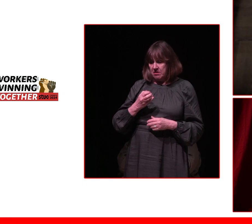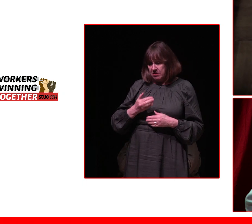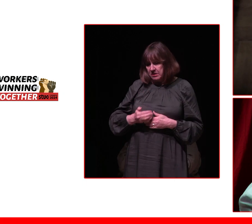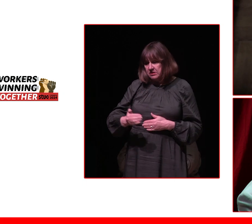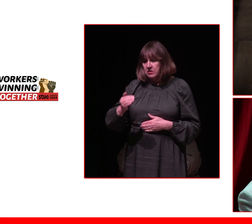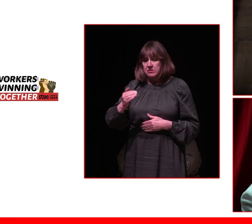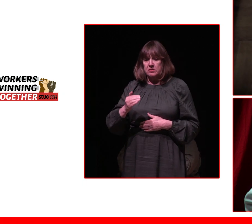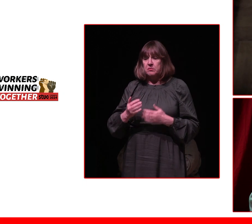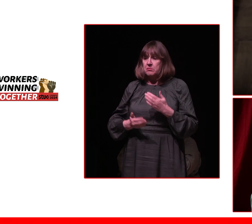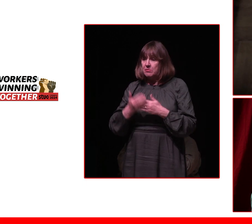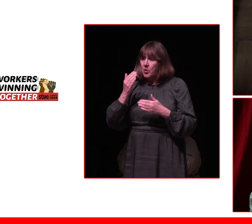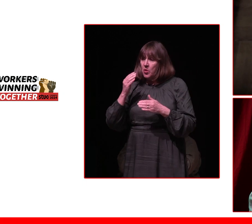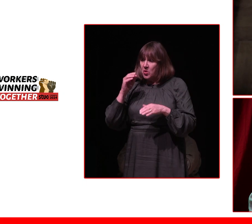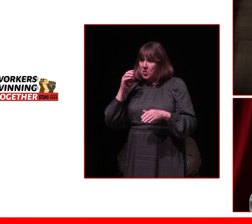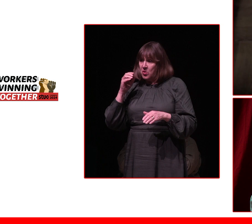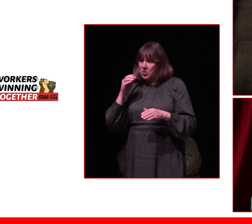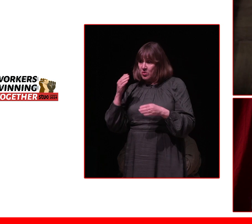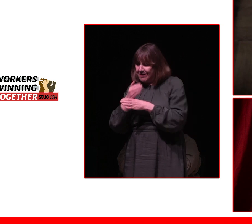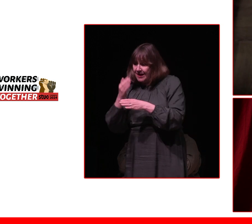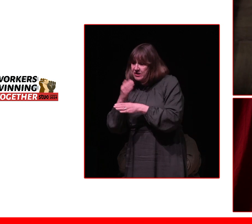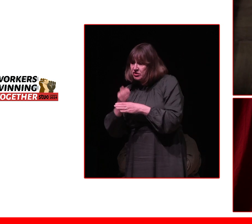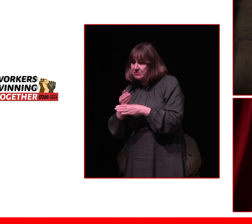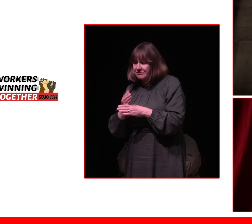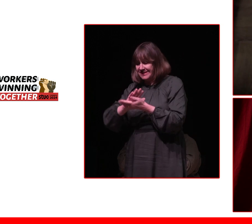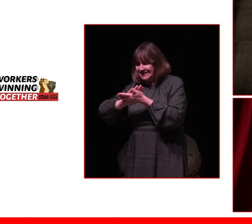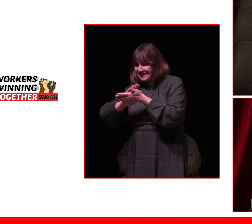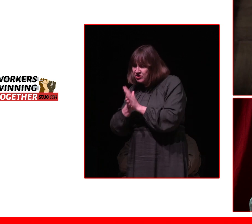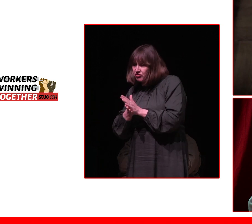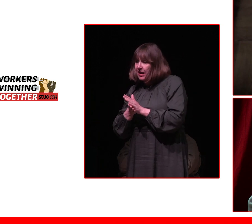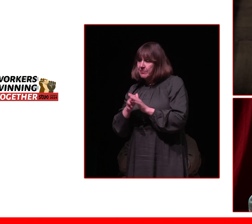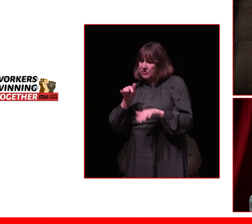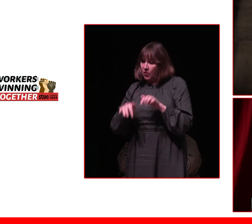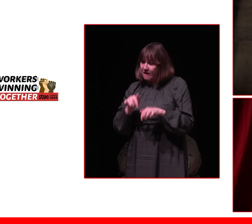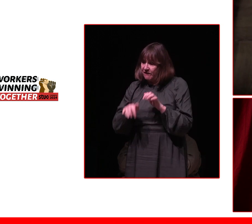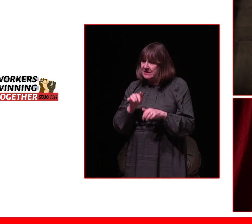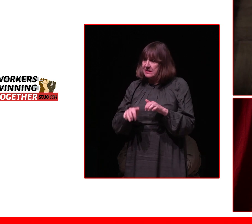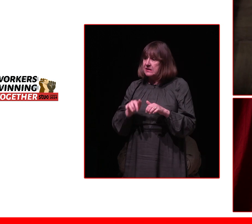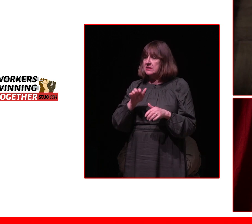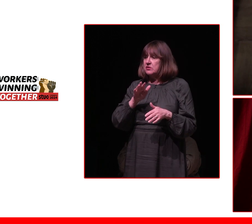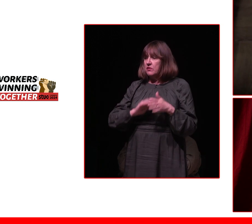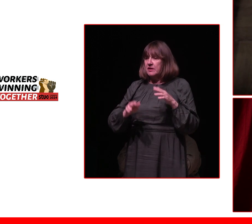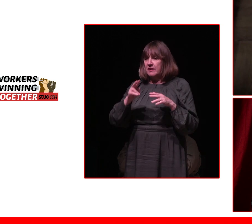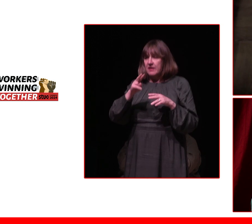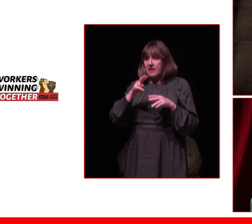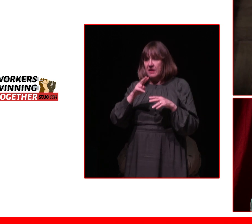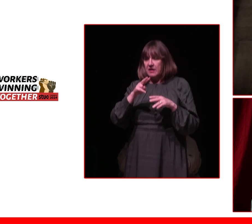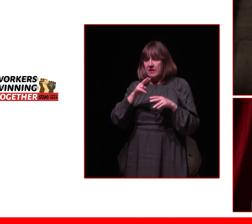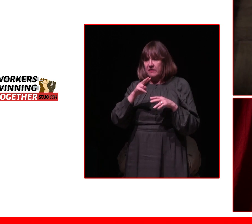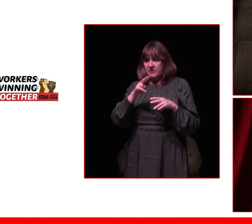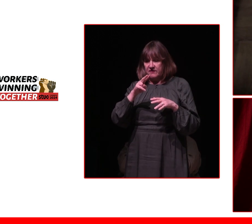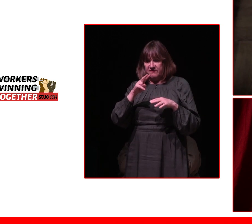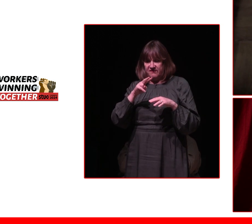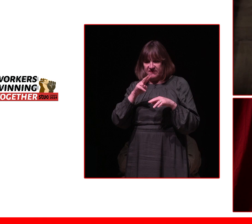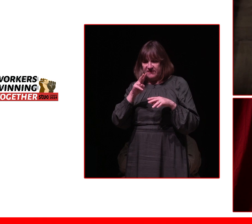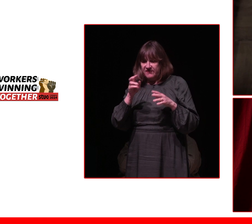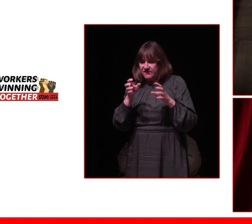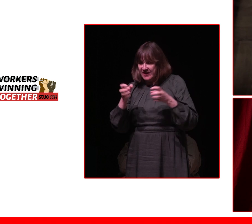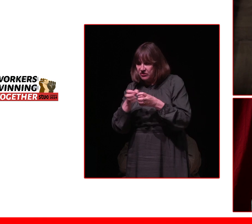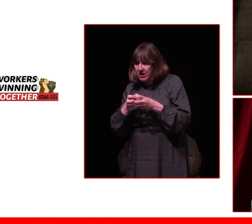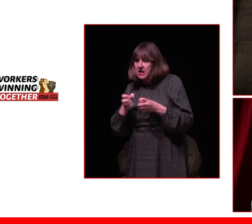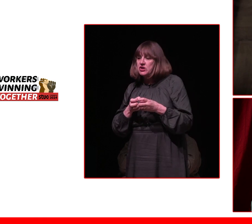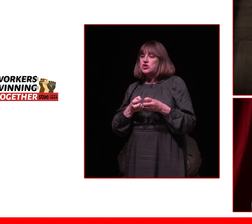They just destroyed all the offices of the Palestinian Federation of Trade Unions, even